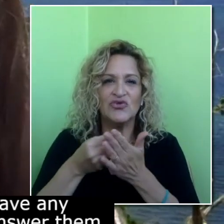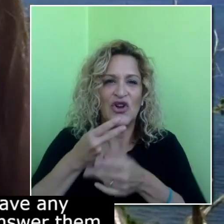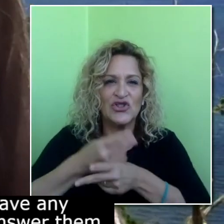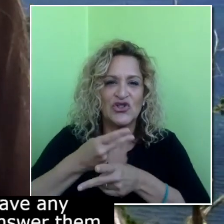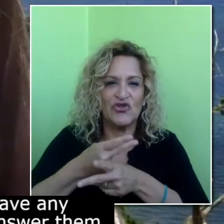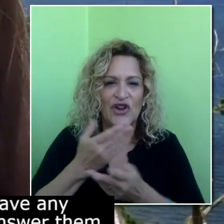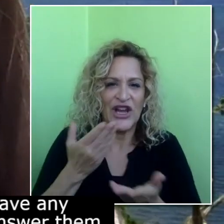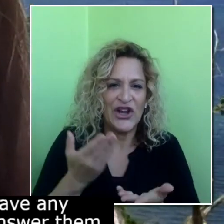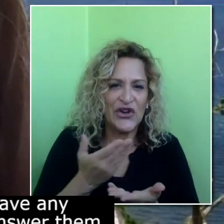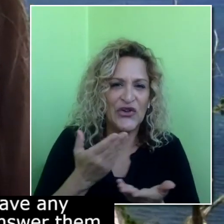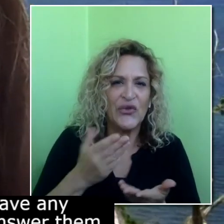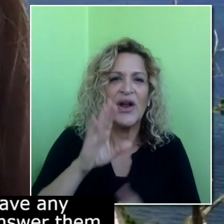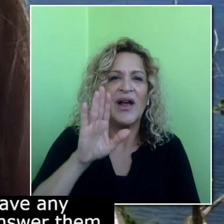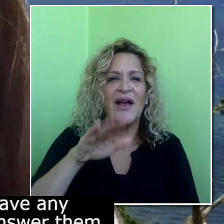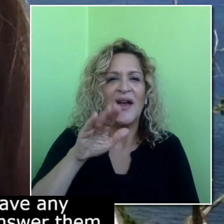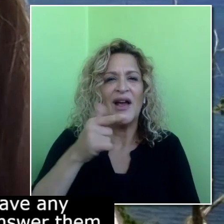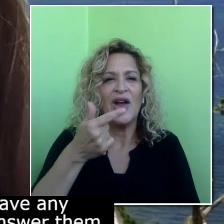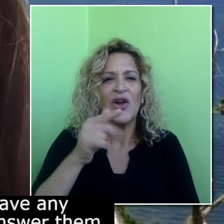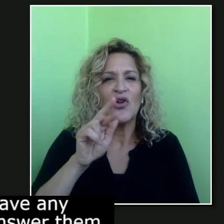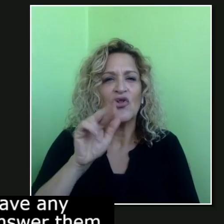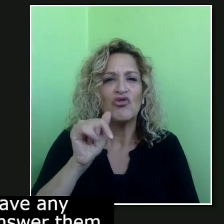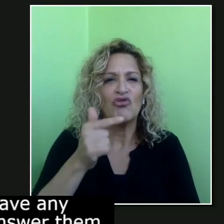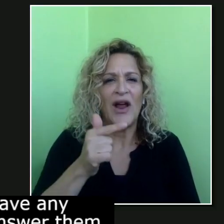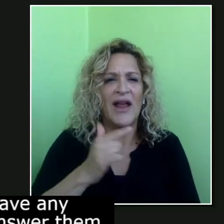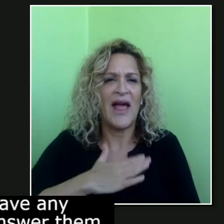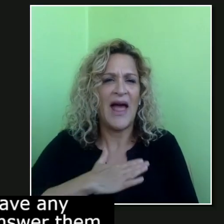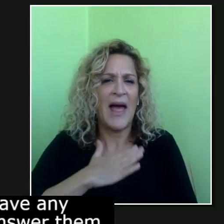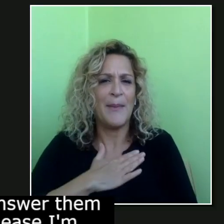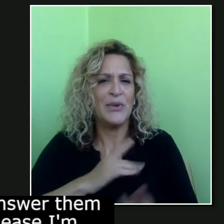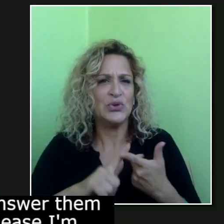please, happy to hear from you.